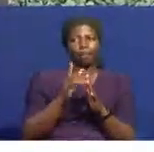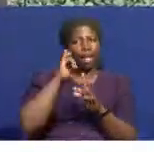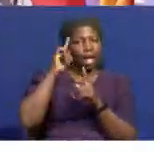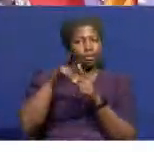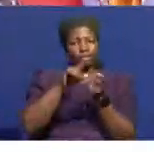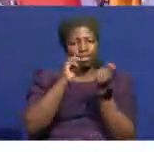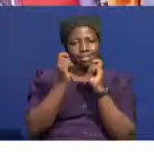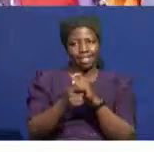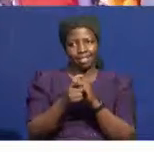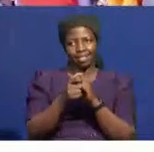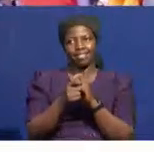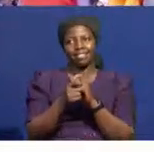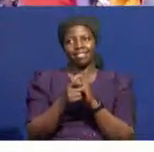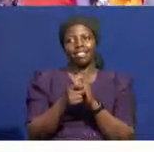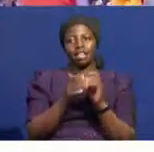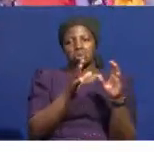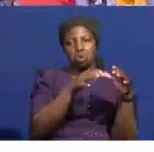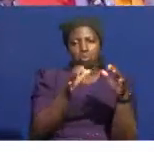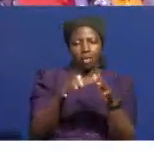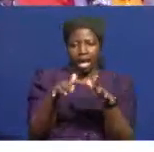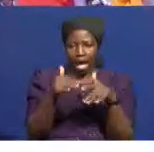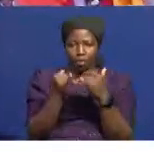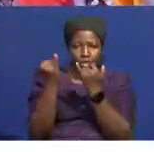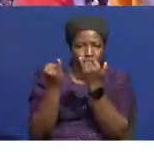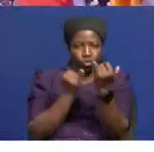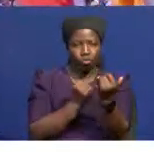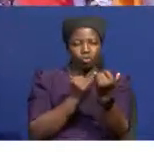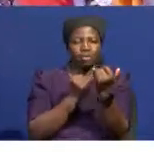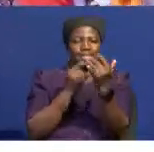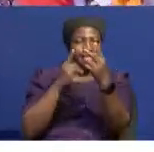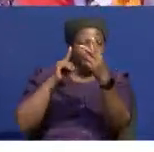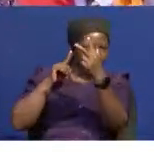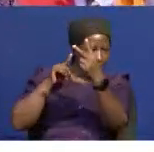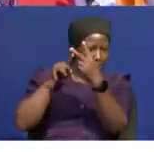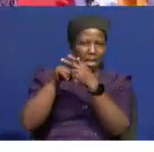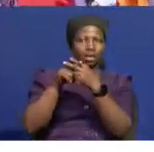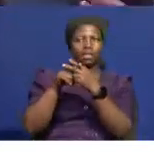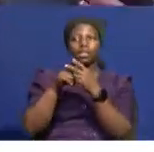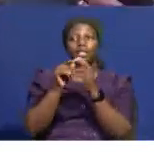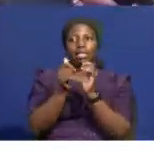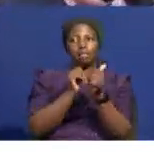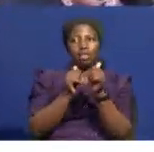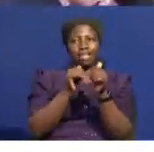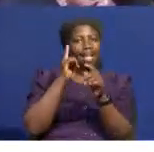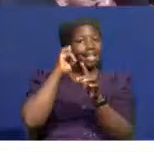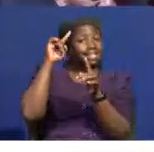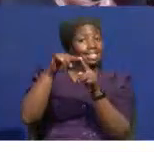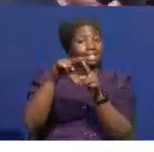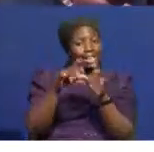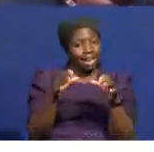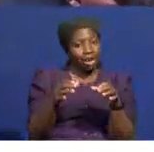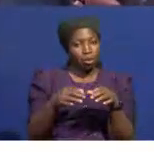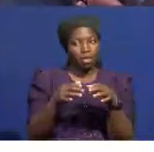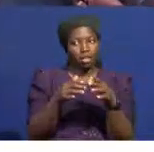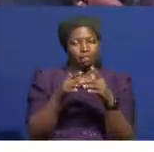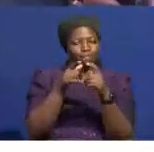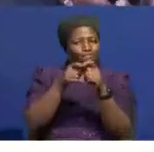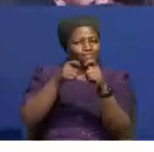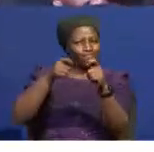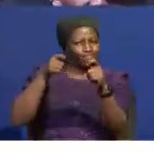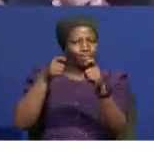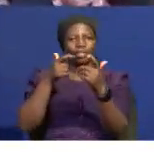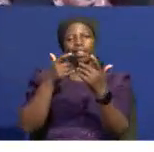by introducing them to the sport of archery. The initiative targets to have the communities embrace the sport as a way of promoting peace and